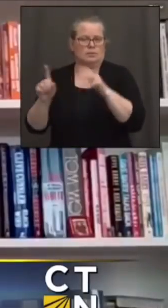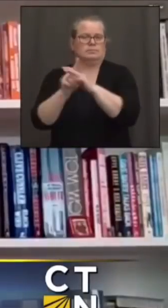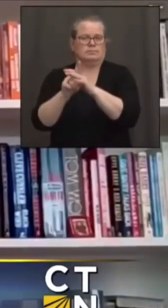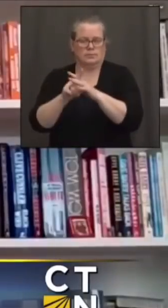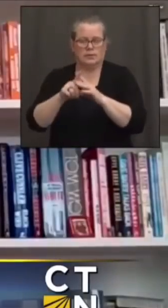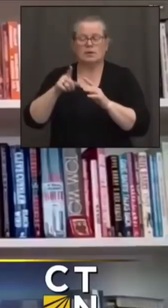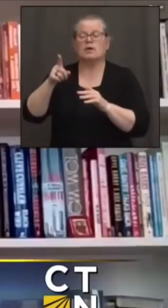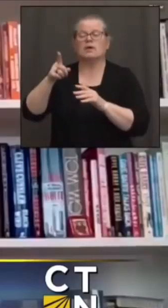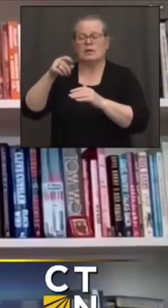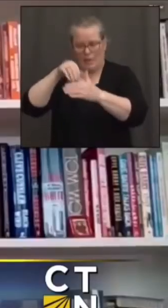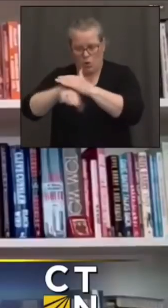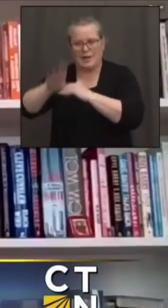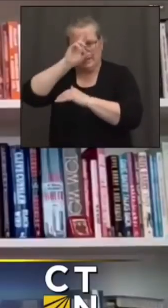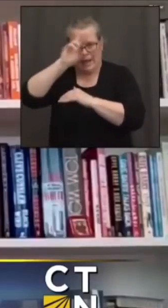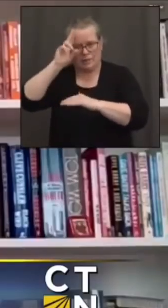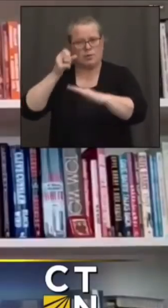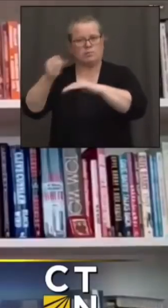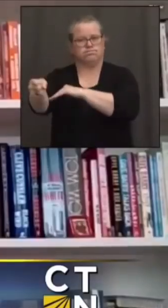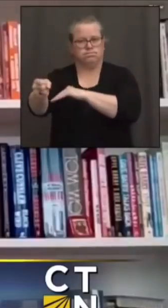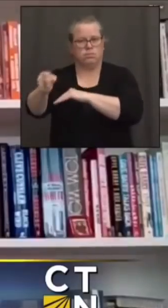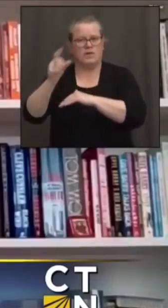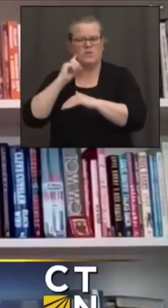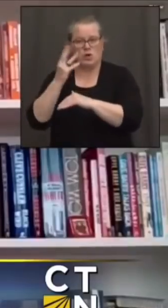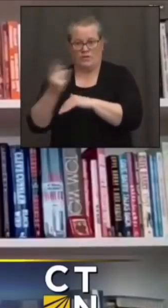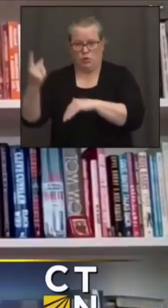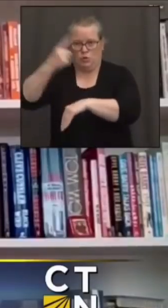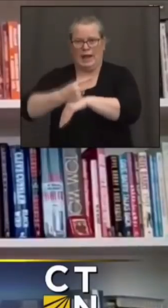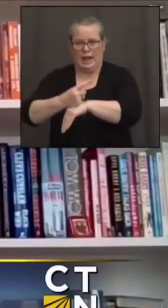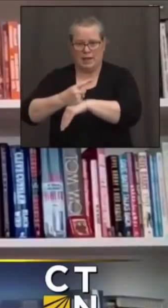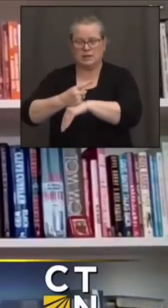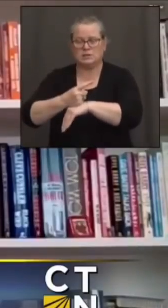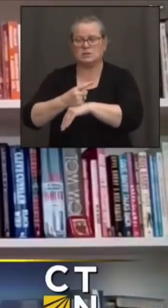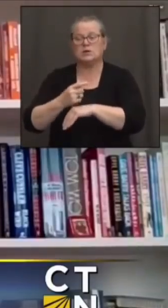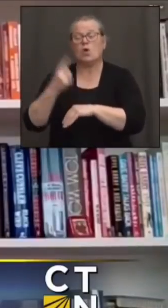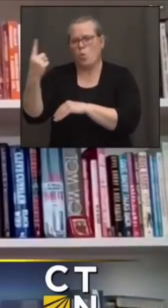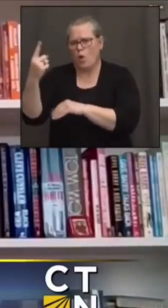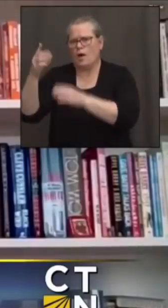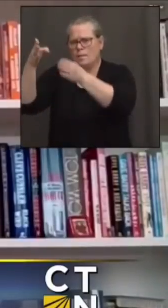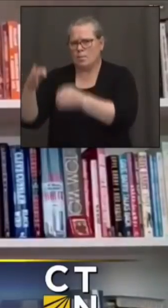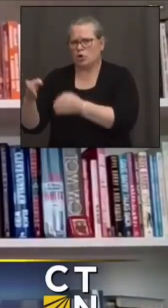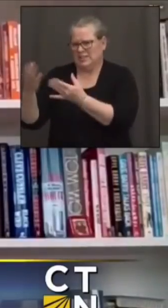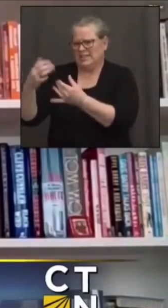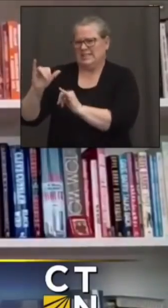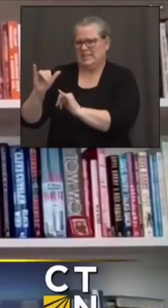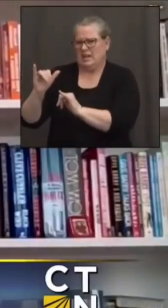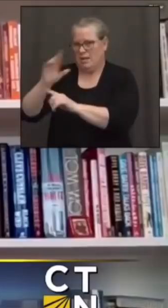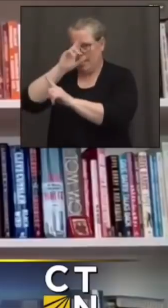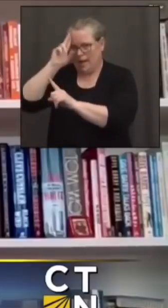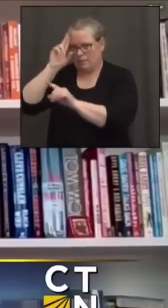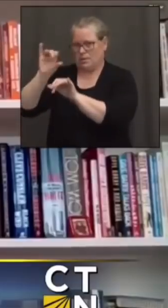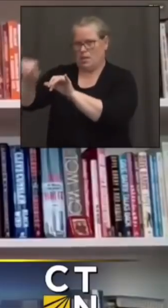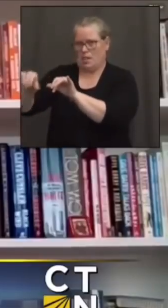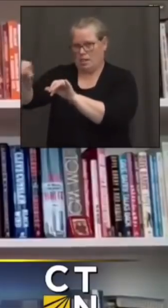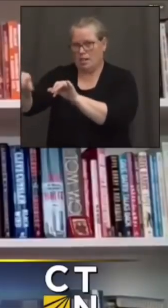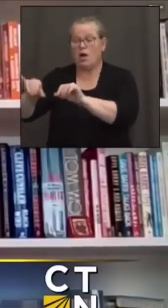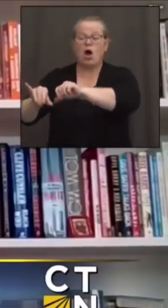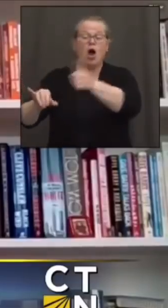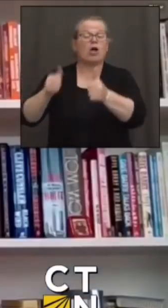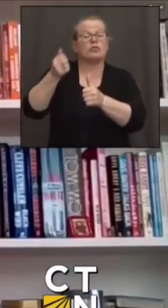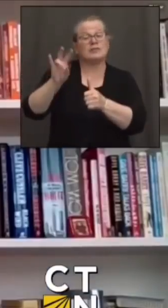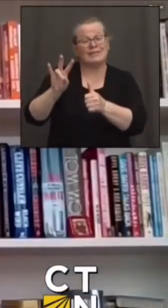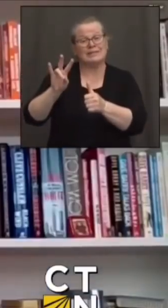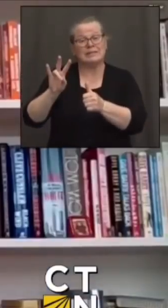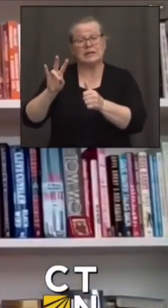days. One individual that we're aware of is still hospitalized. The other 17 have been sent home and they did fine.